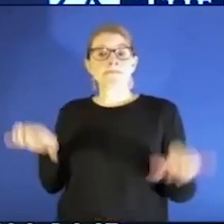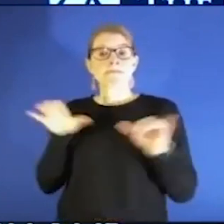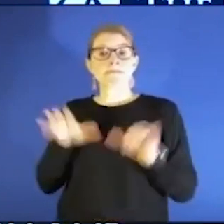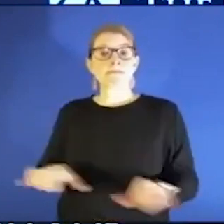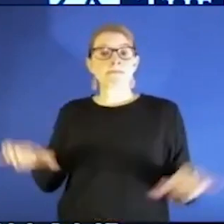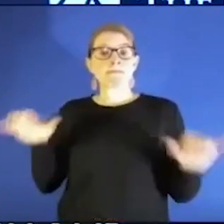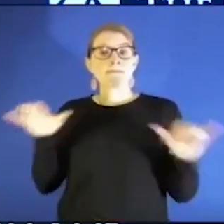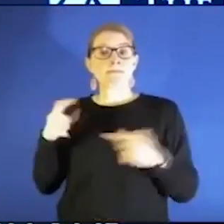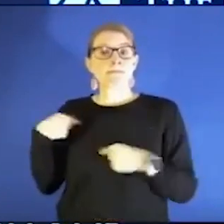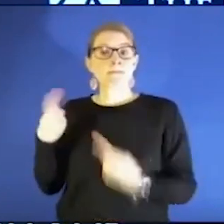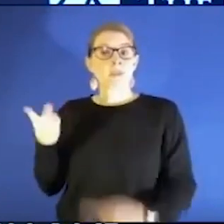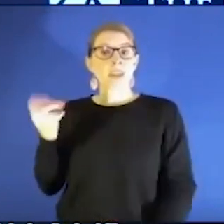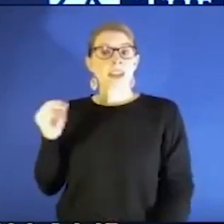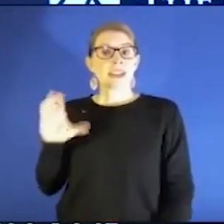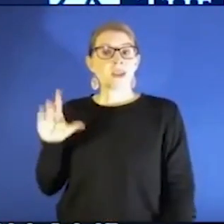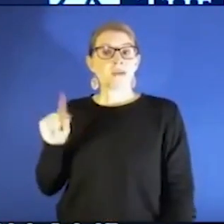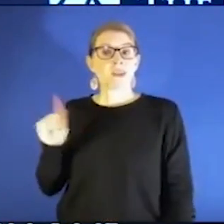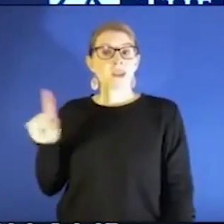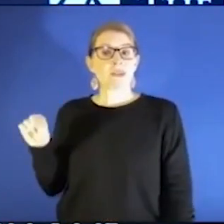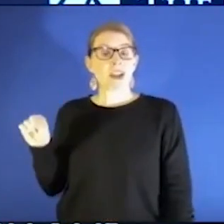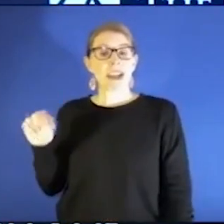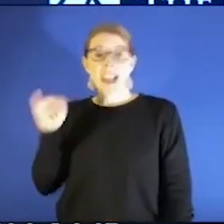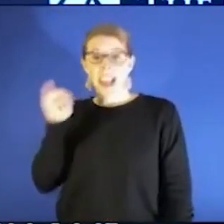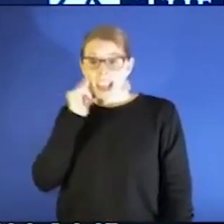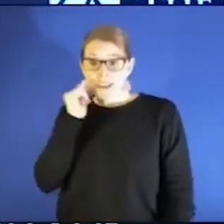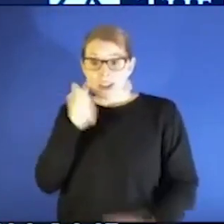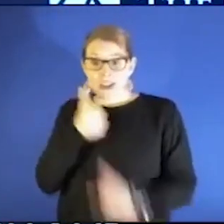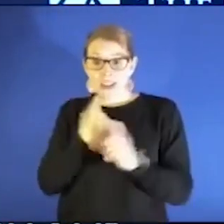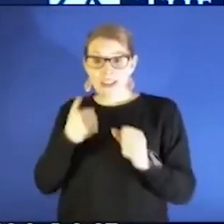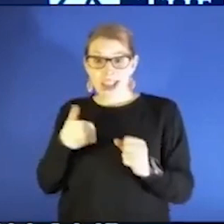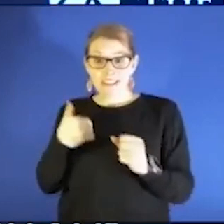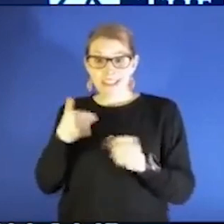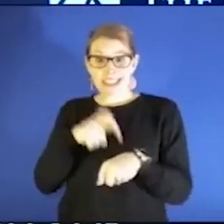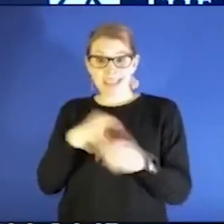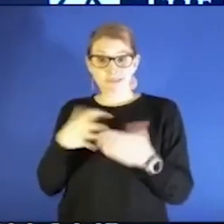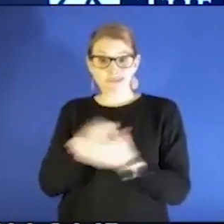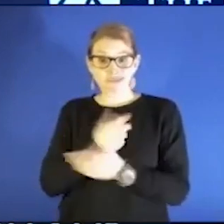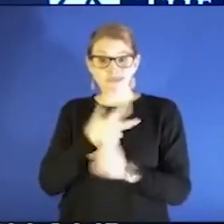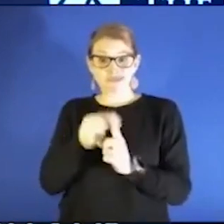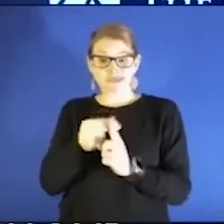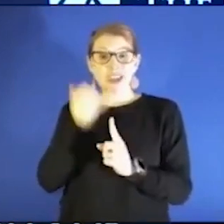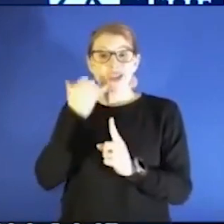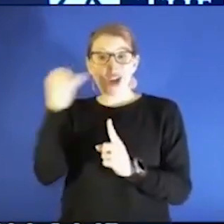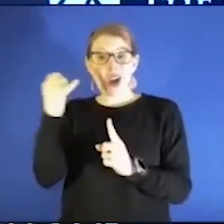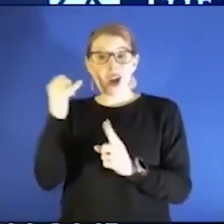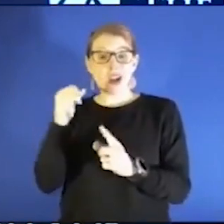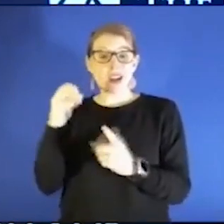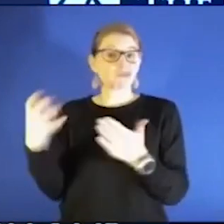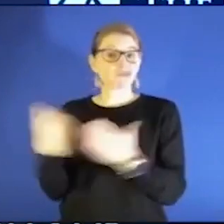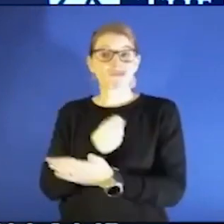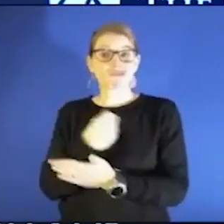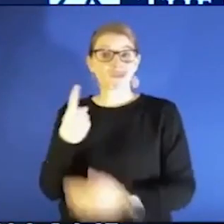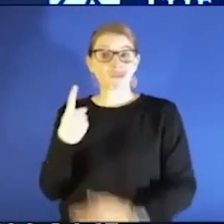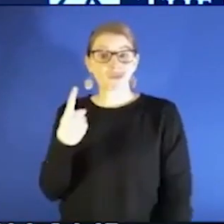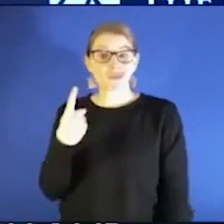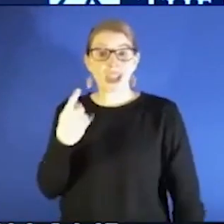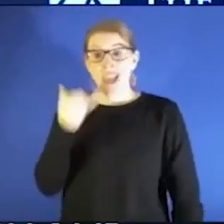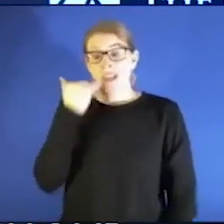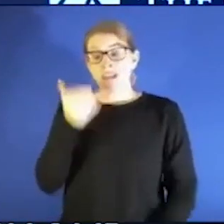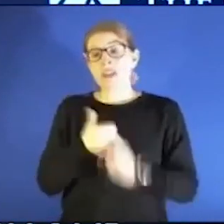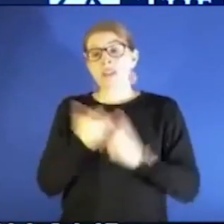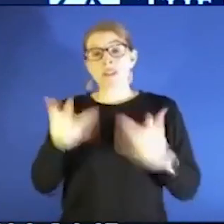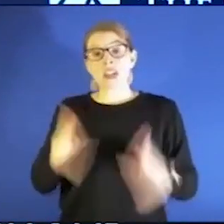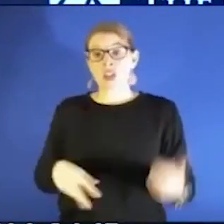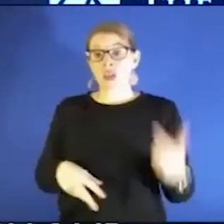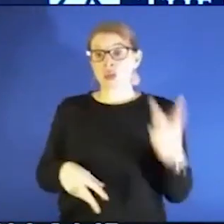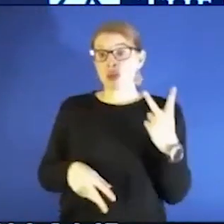of 2020, if you have time to get a vaccine, call and get one. If you are already have received 2 doses and you're